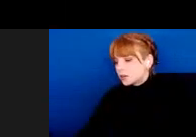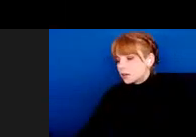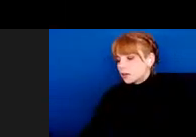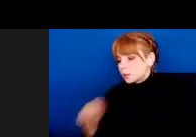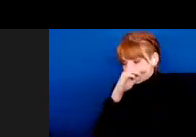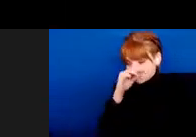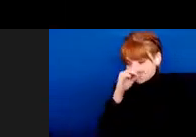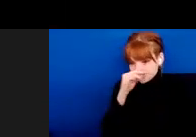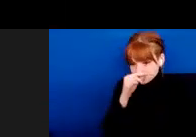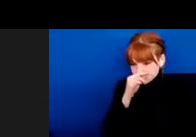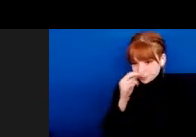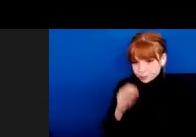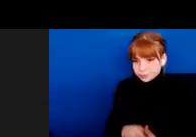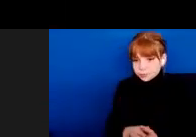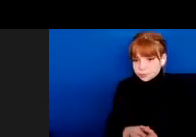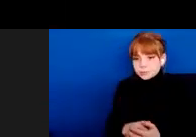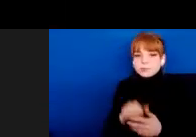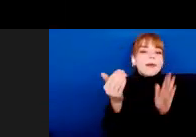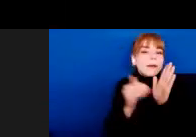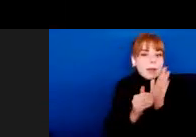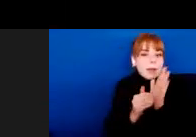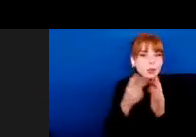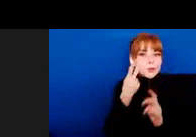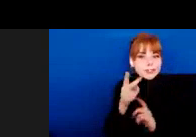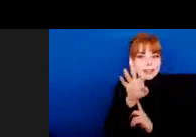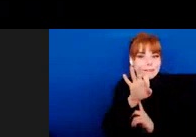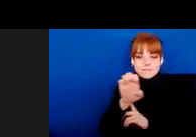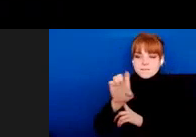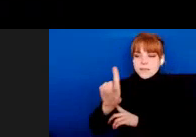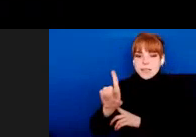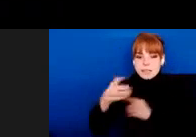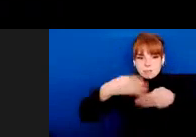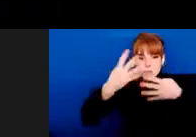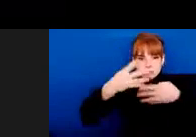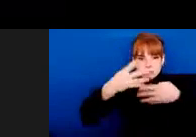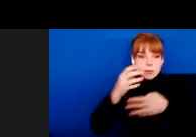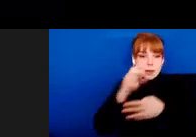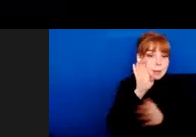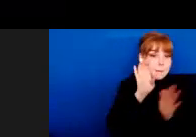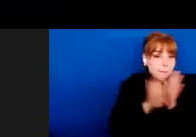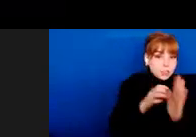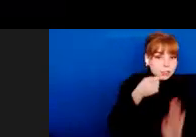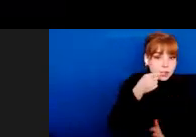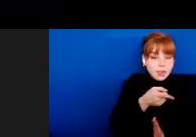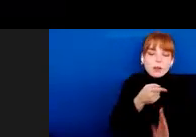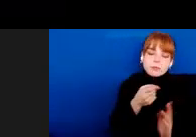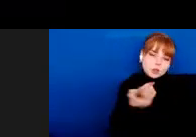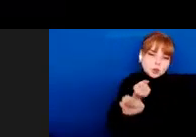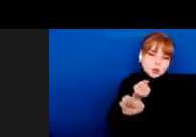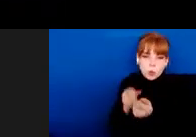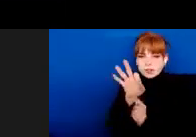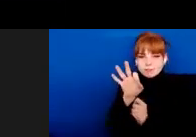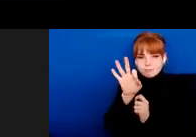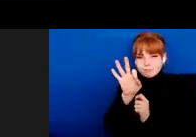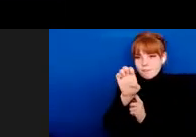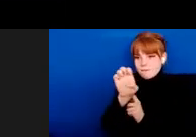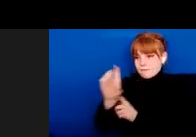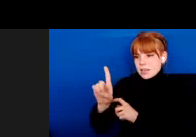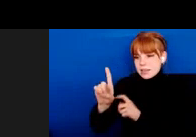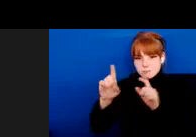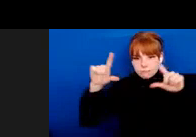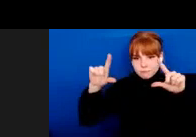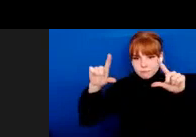And again, the word feed, that icon just reinforces feed. Now, something kind of interesting with this example